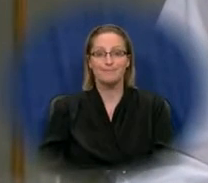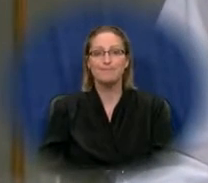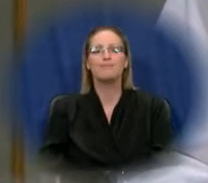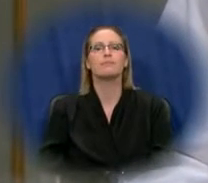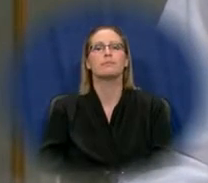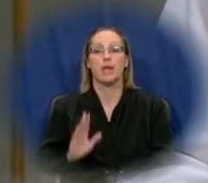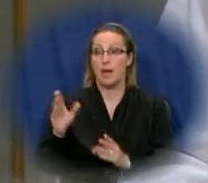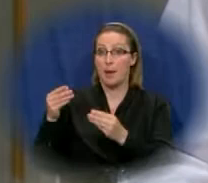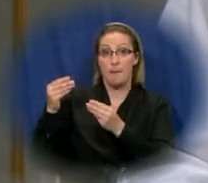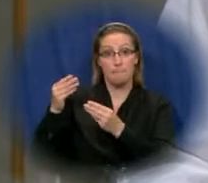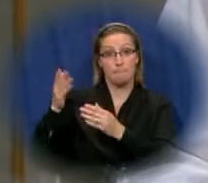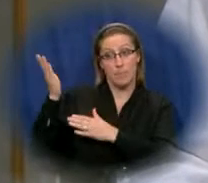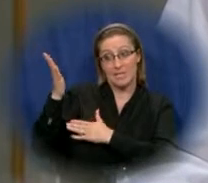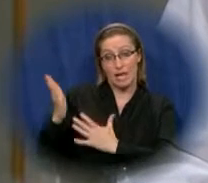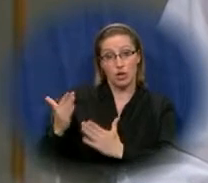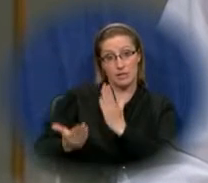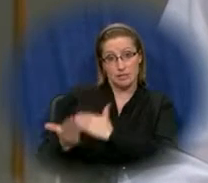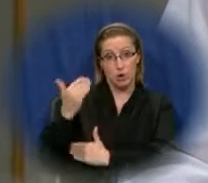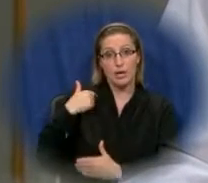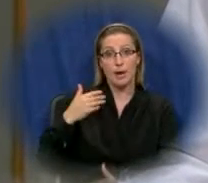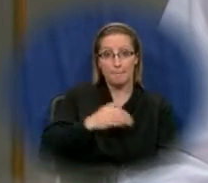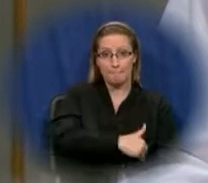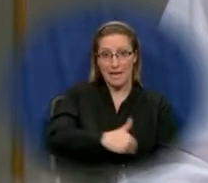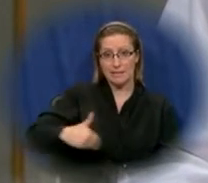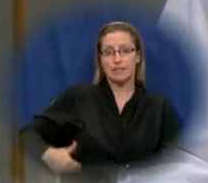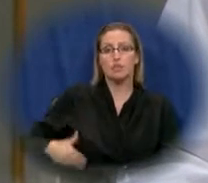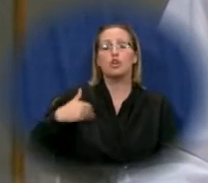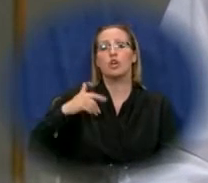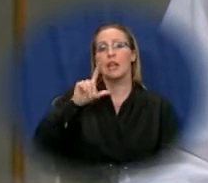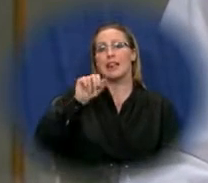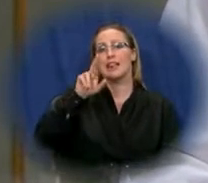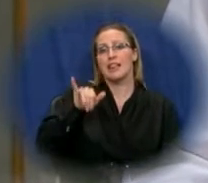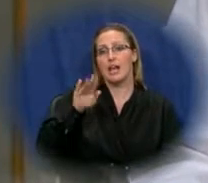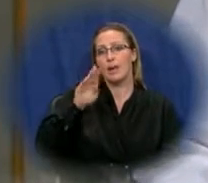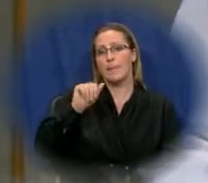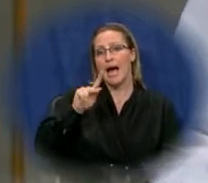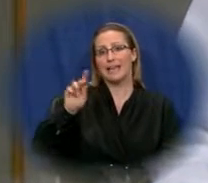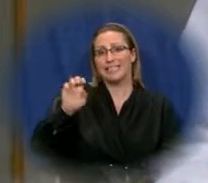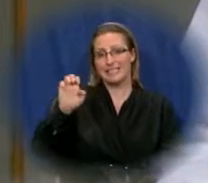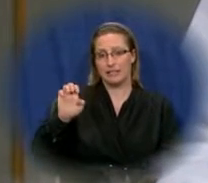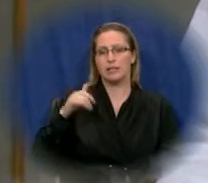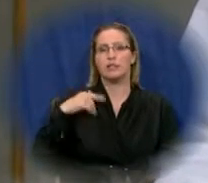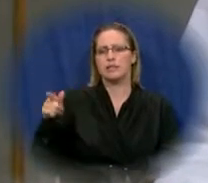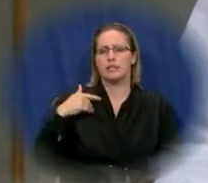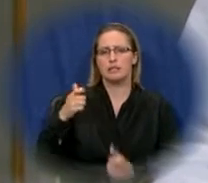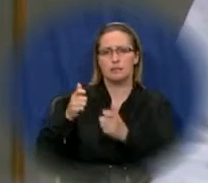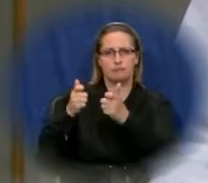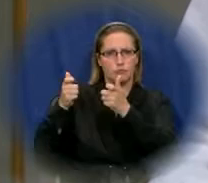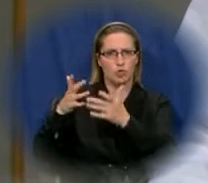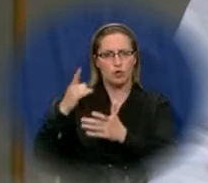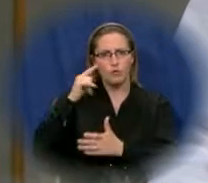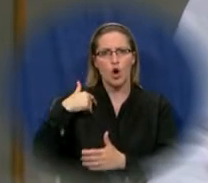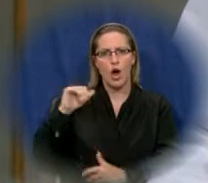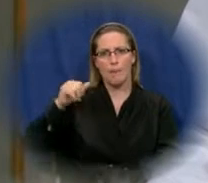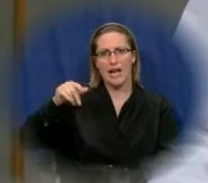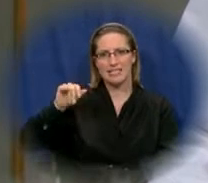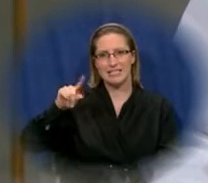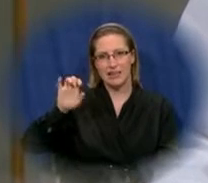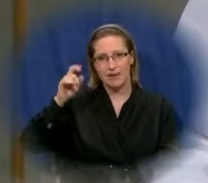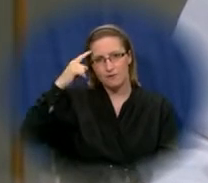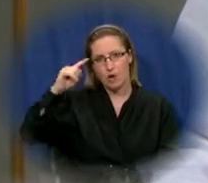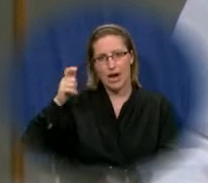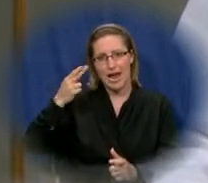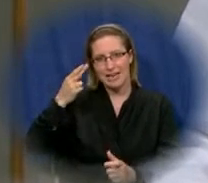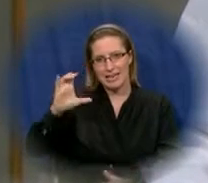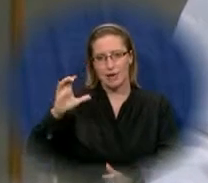Our presider this morning was Monsignor Larry Bakke, who is the director of the Apostolate to the Handicapped for the Diocese of